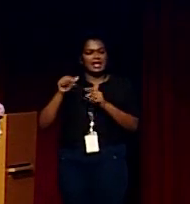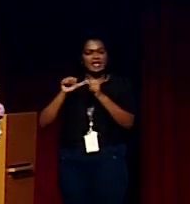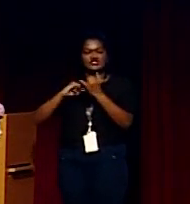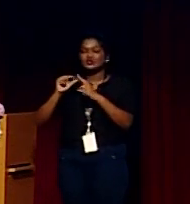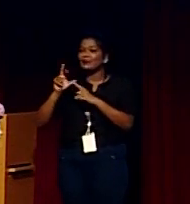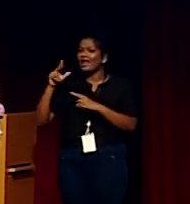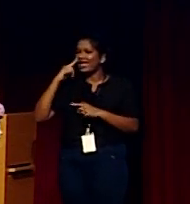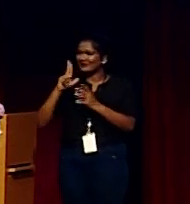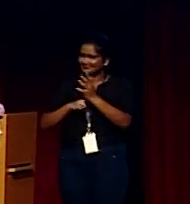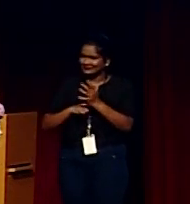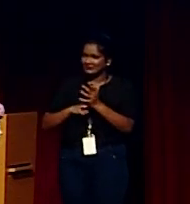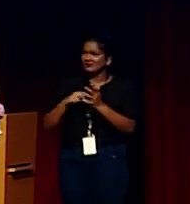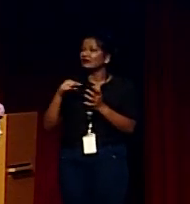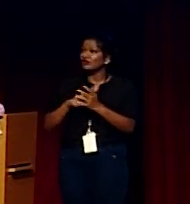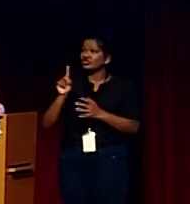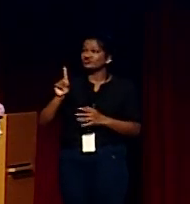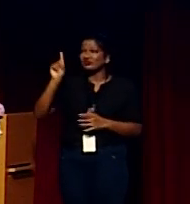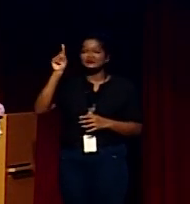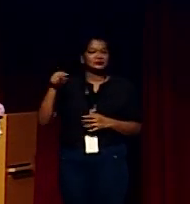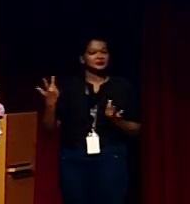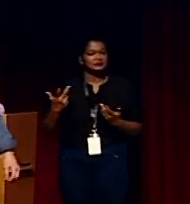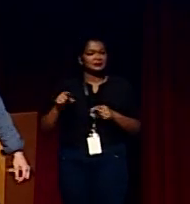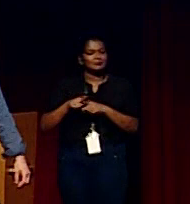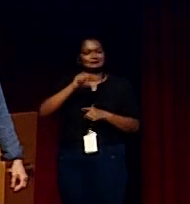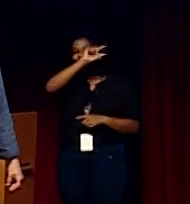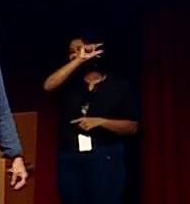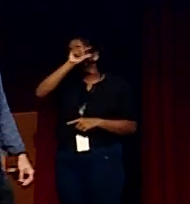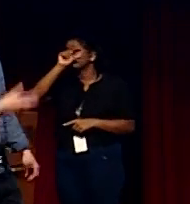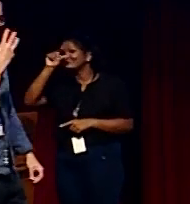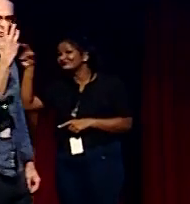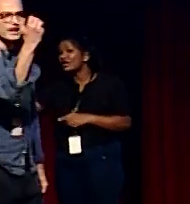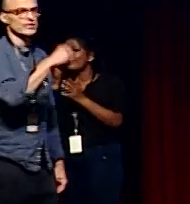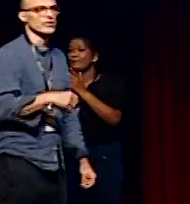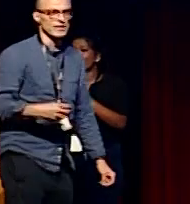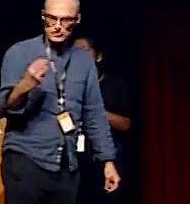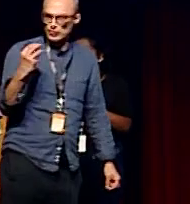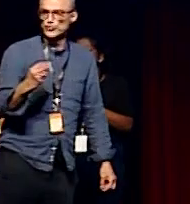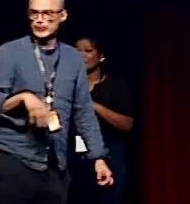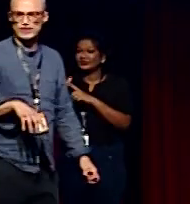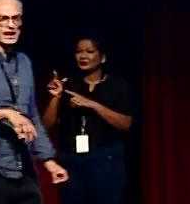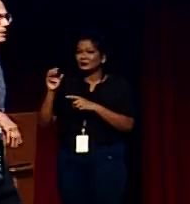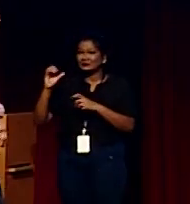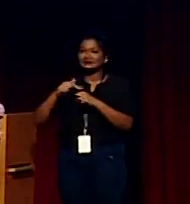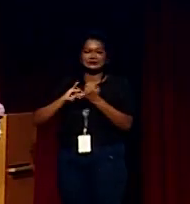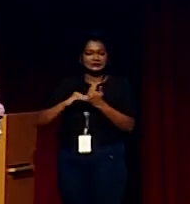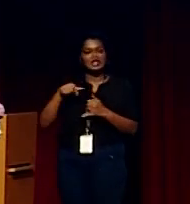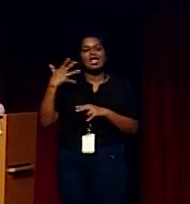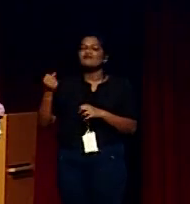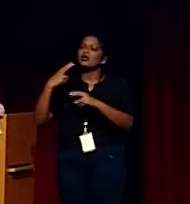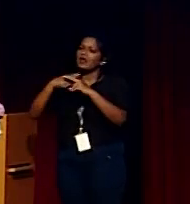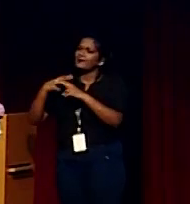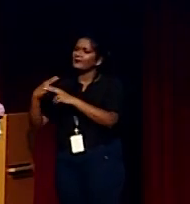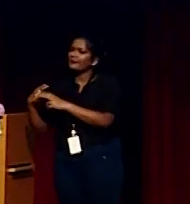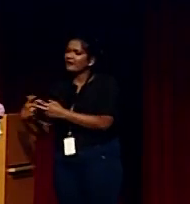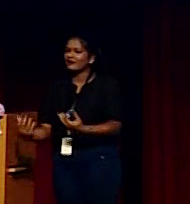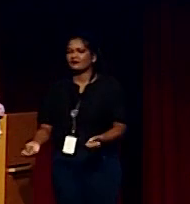It's actually aspirin, right? So at first it told you what the entire molecule was, and then you can actually also get a name for it,